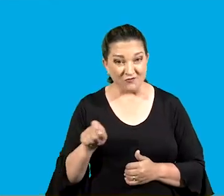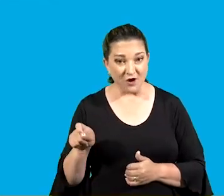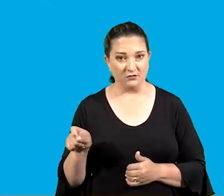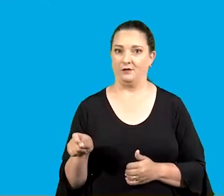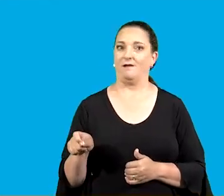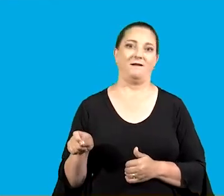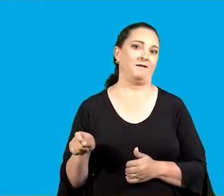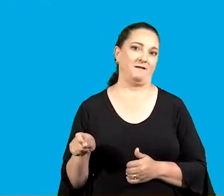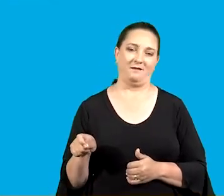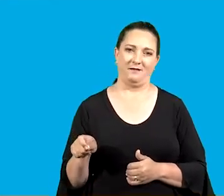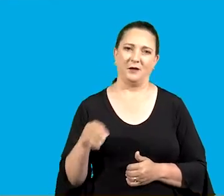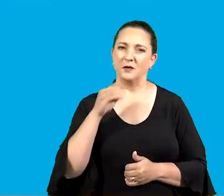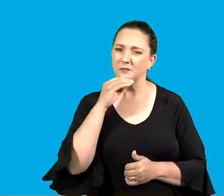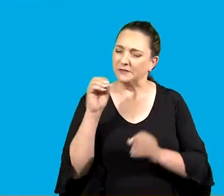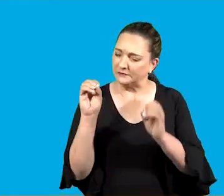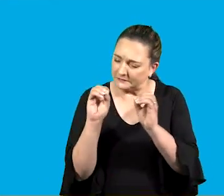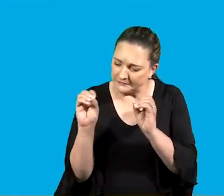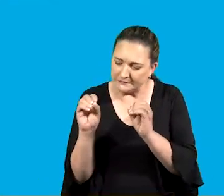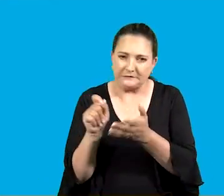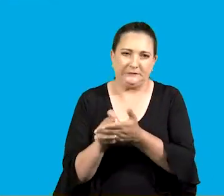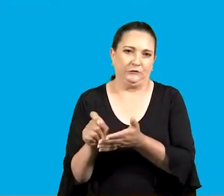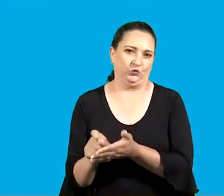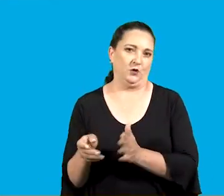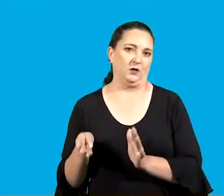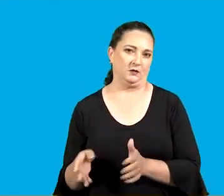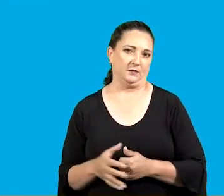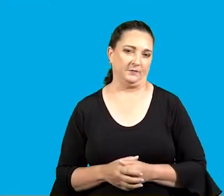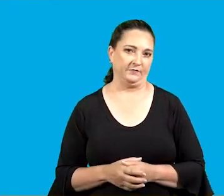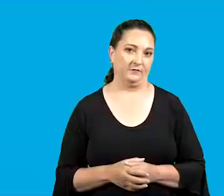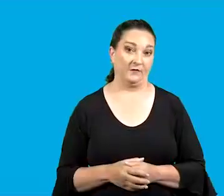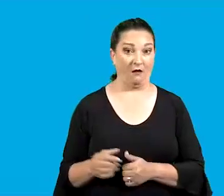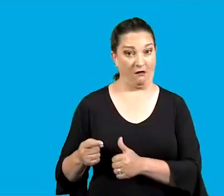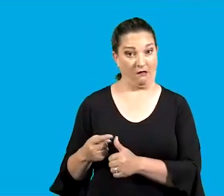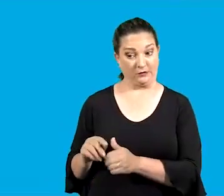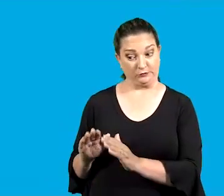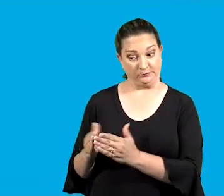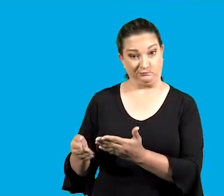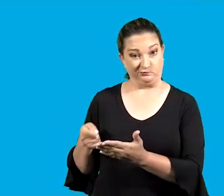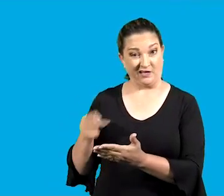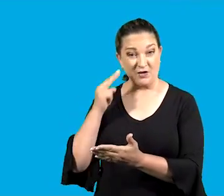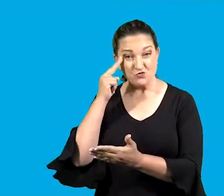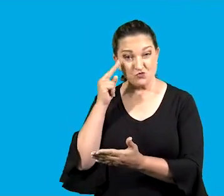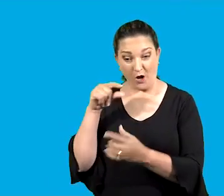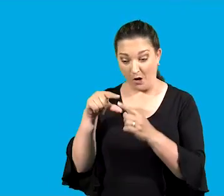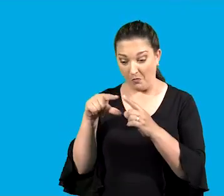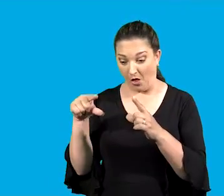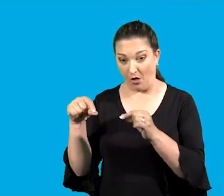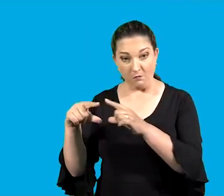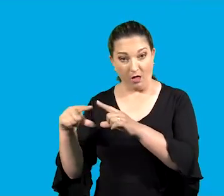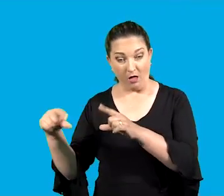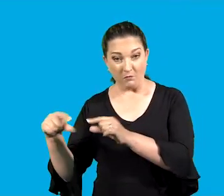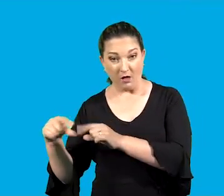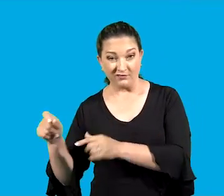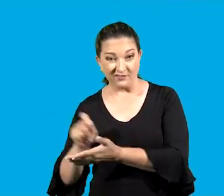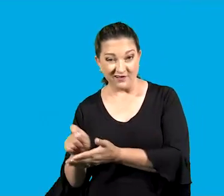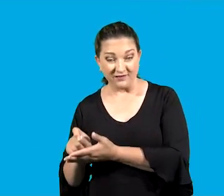shaded, it's saying don't write here. So the shaded areas that you see in my answer book, we're not going to write there. One of the